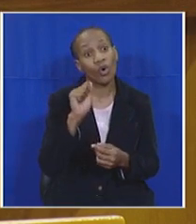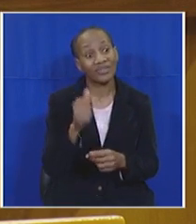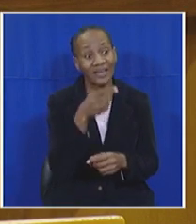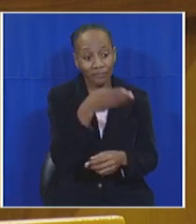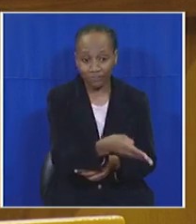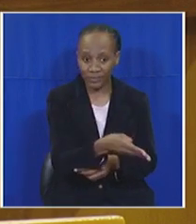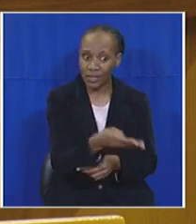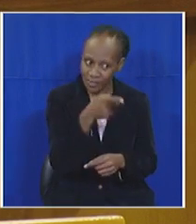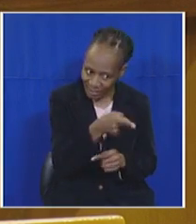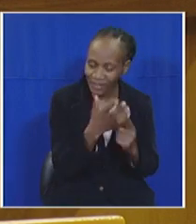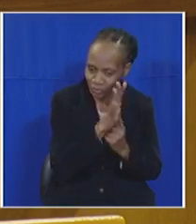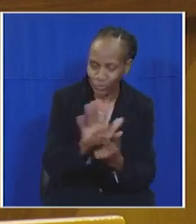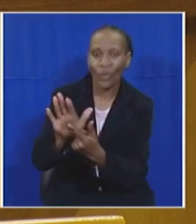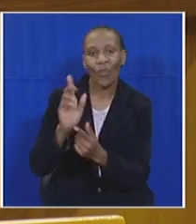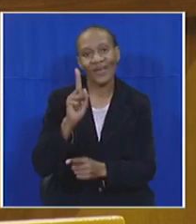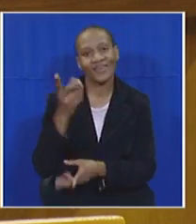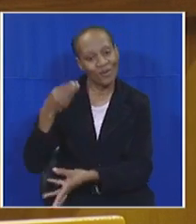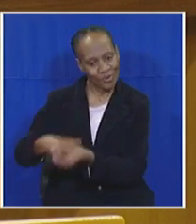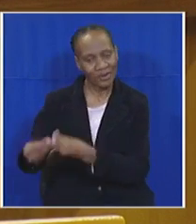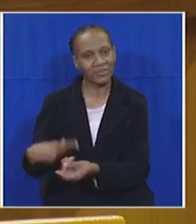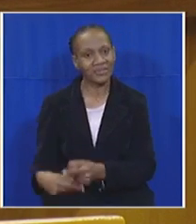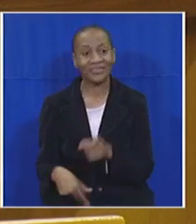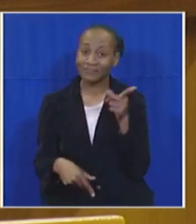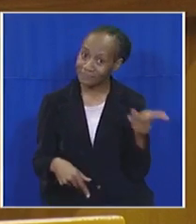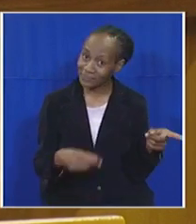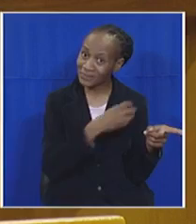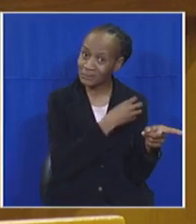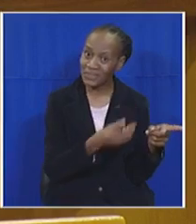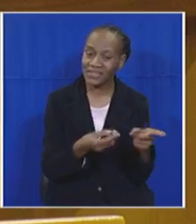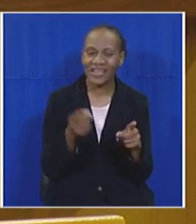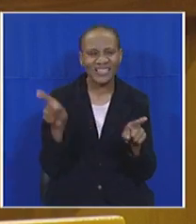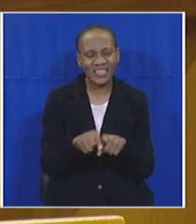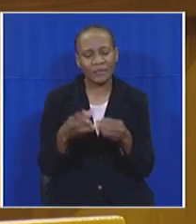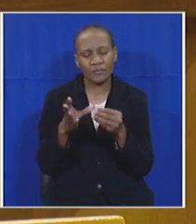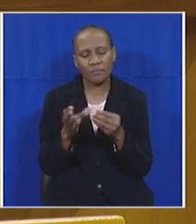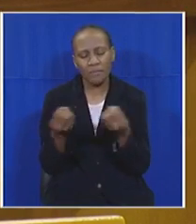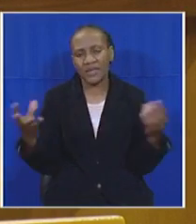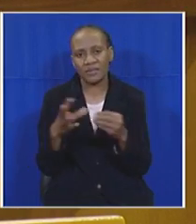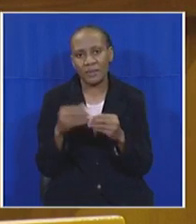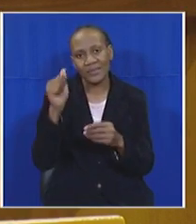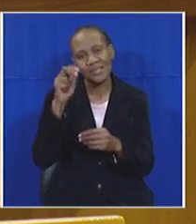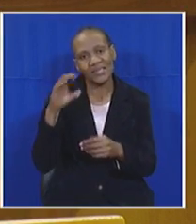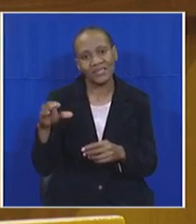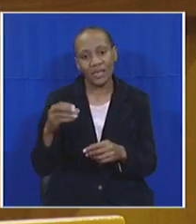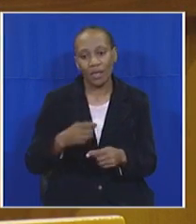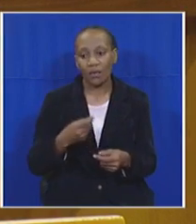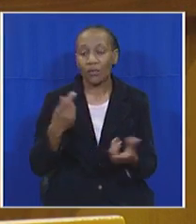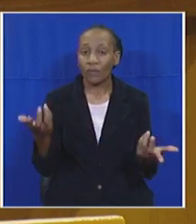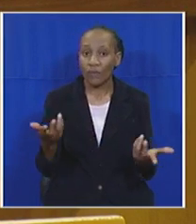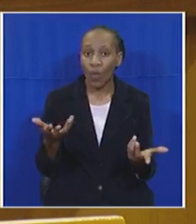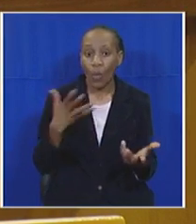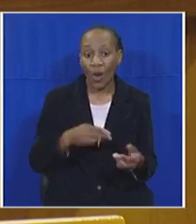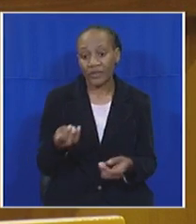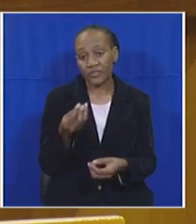is evidence of corruption. He is one of many in the ANC who have sold out their souls for a plate of